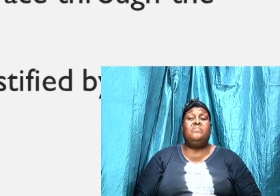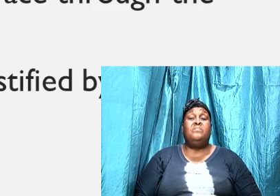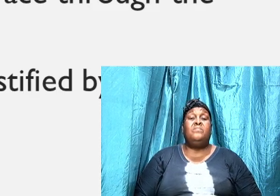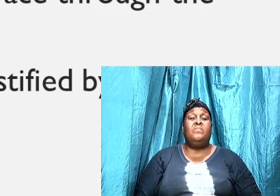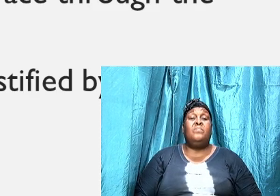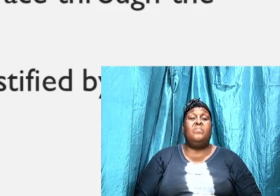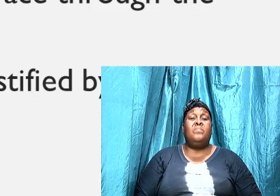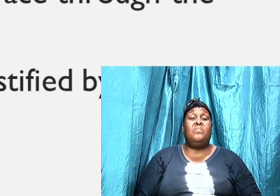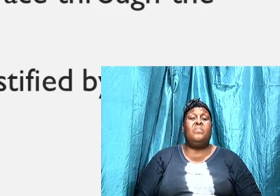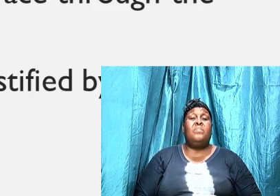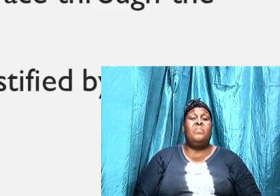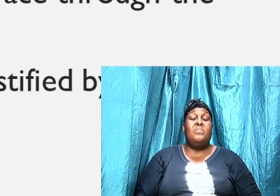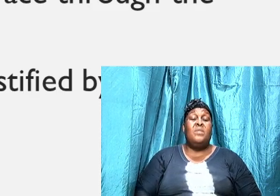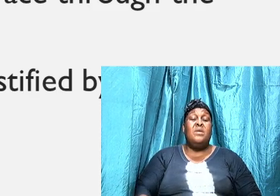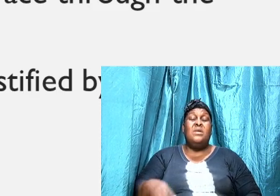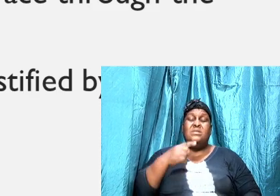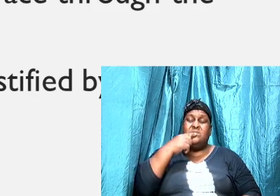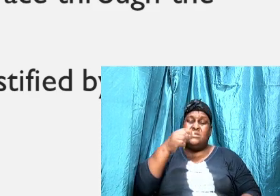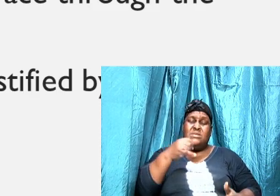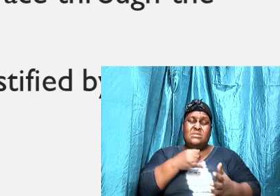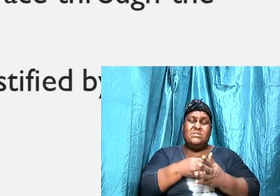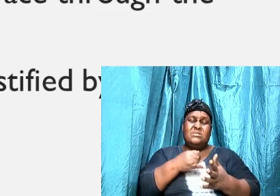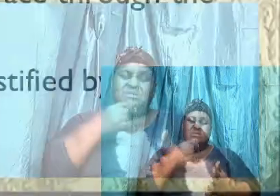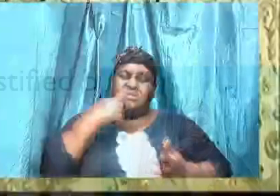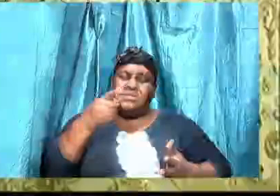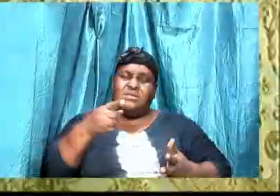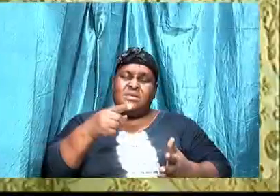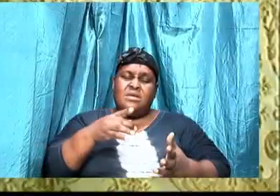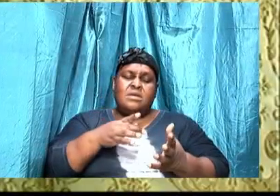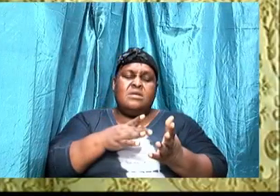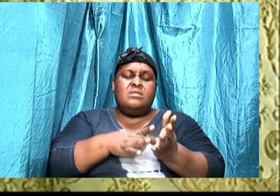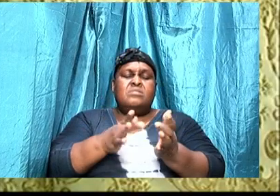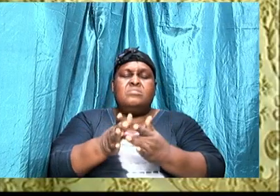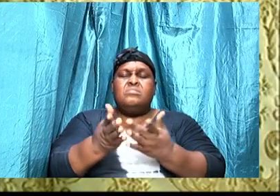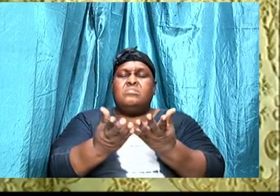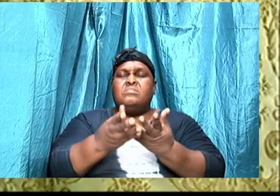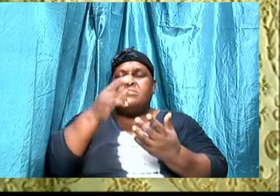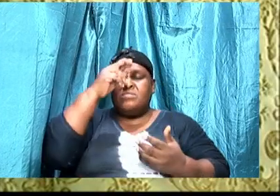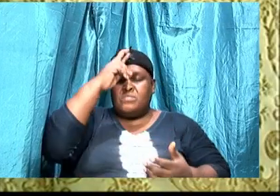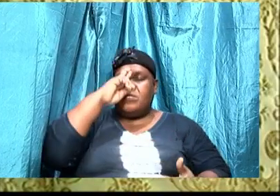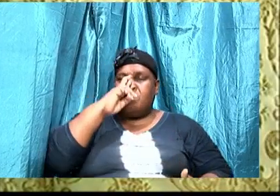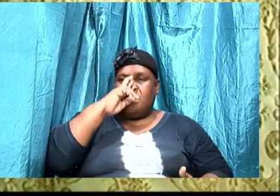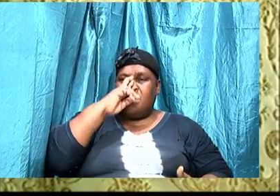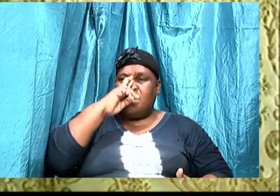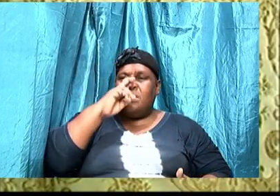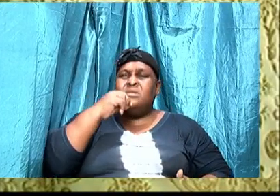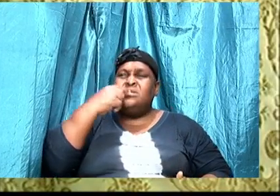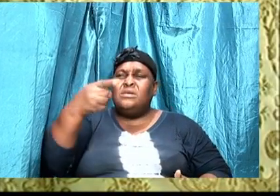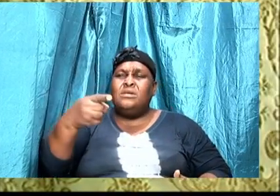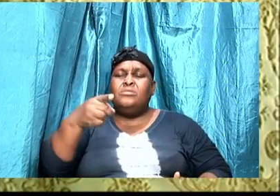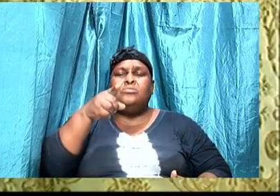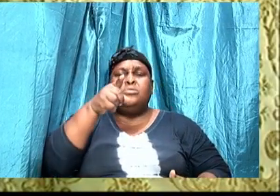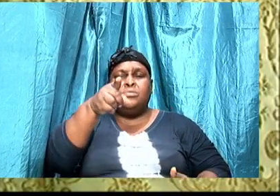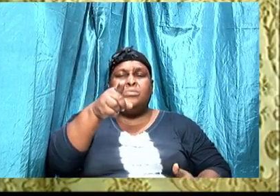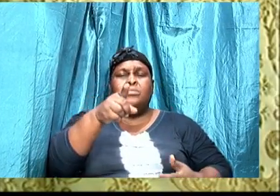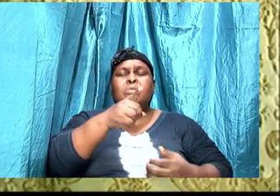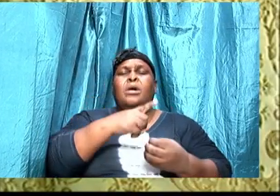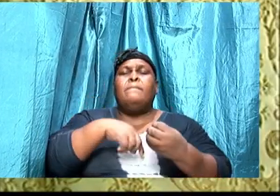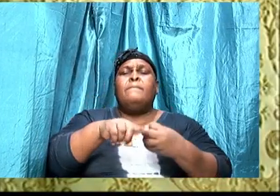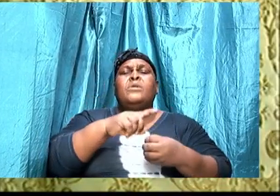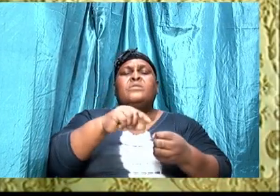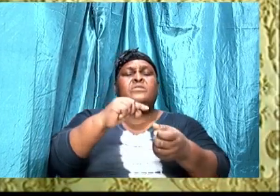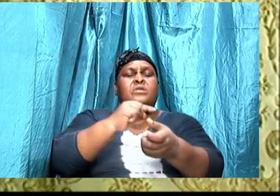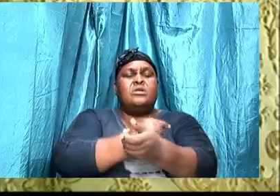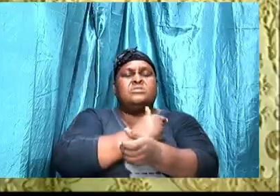Romans is actually a book that outlines the gospel of Jesus Christ. And in this book, you probably won't find anybody